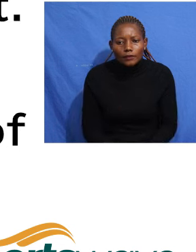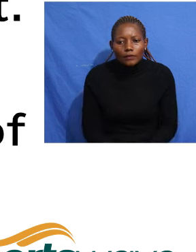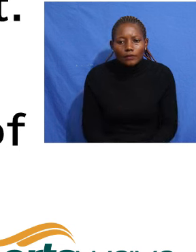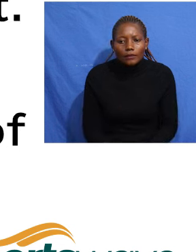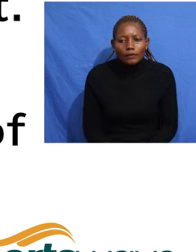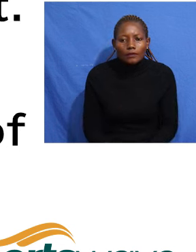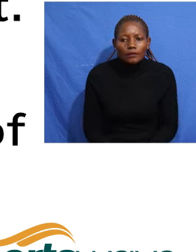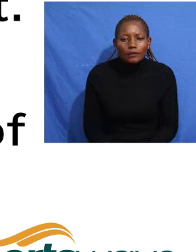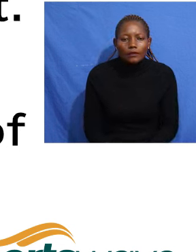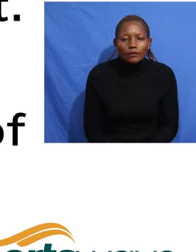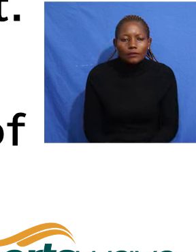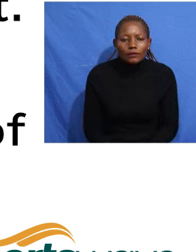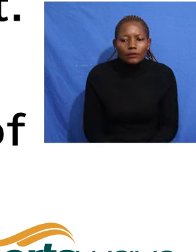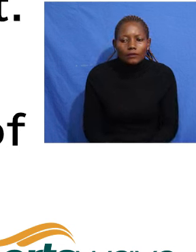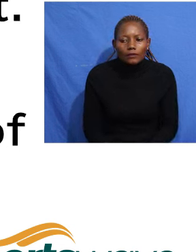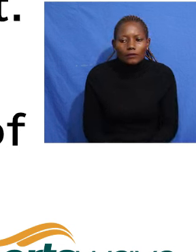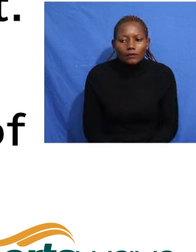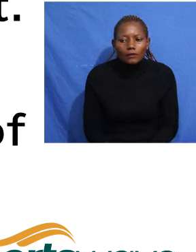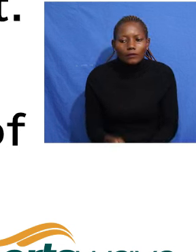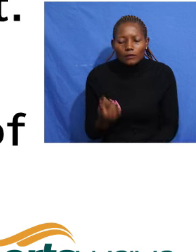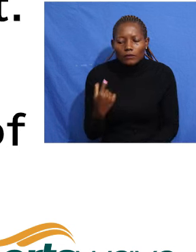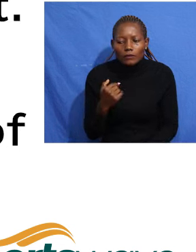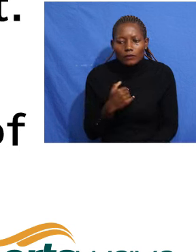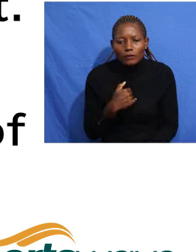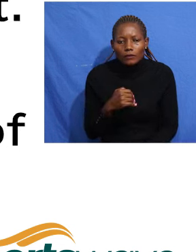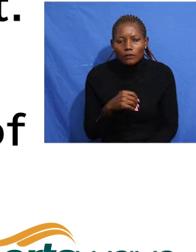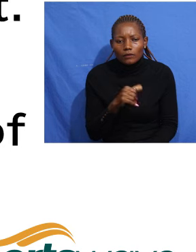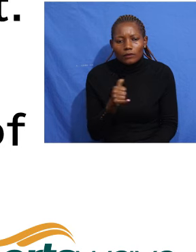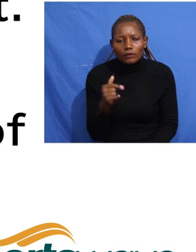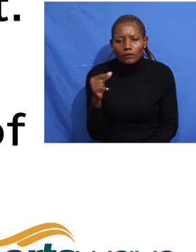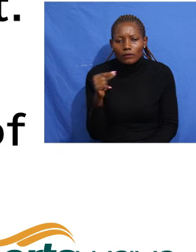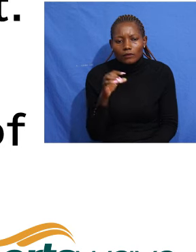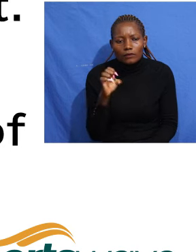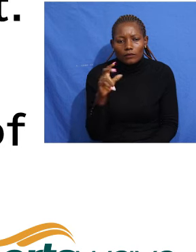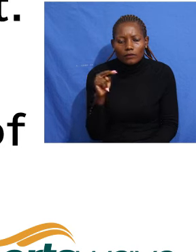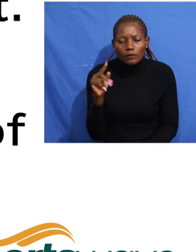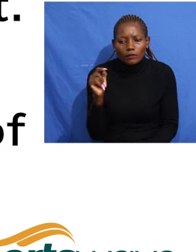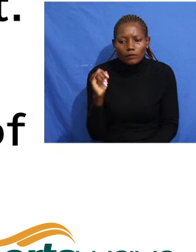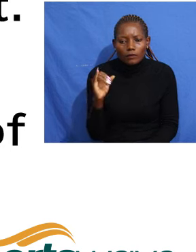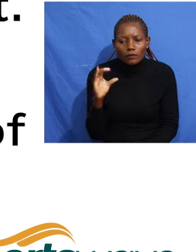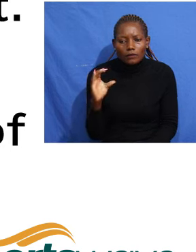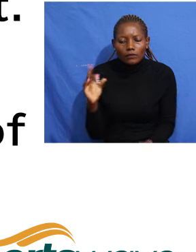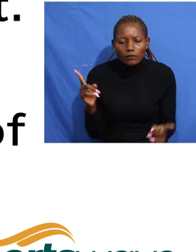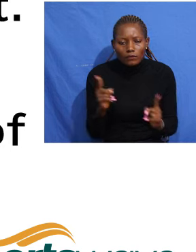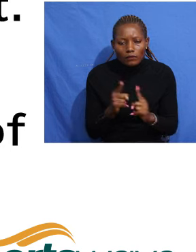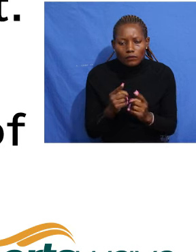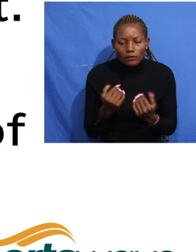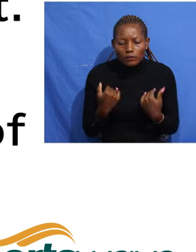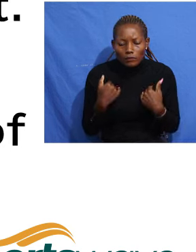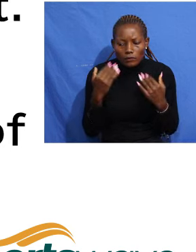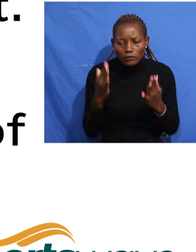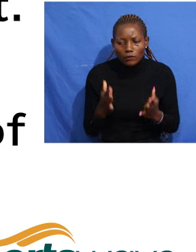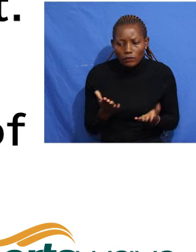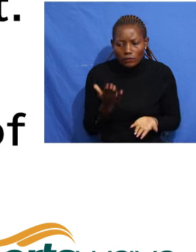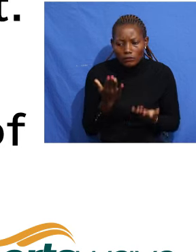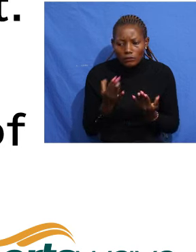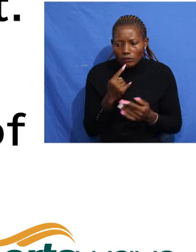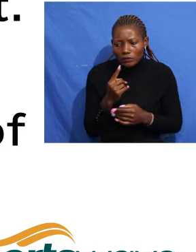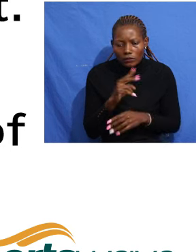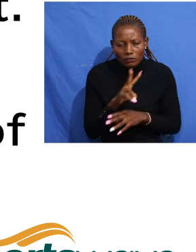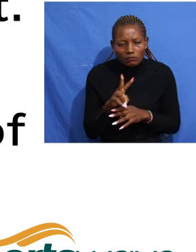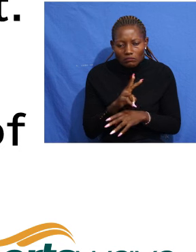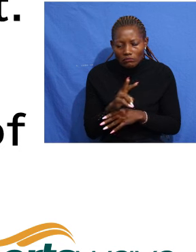You might have met some genetic short sleepers. They may say like, oh, I need just